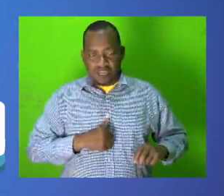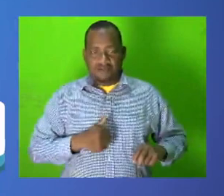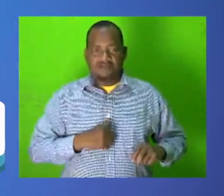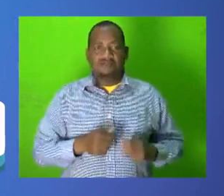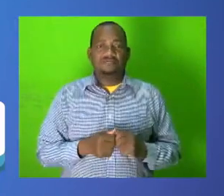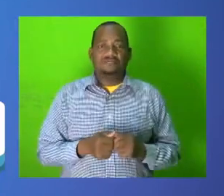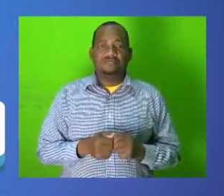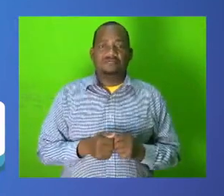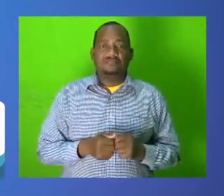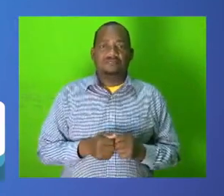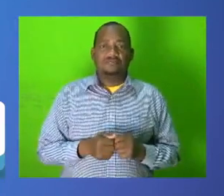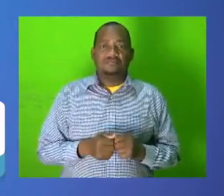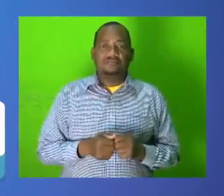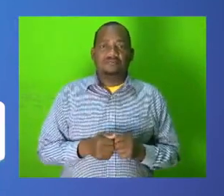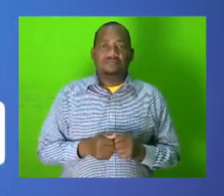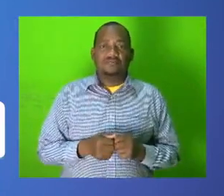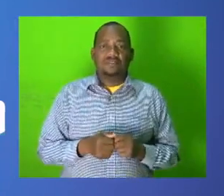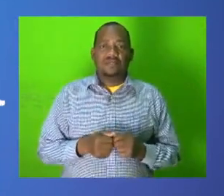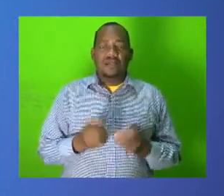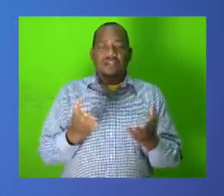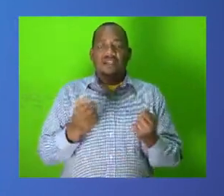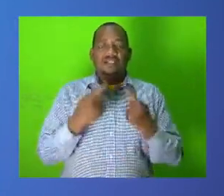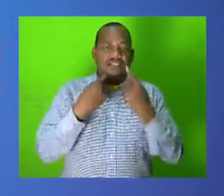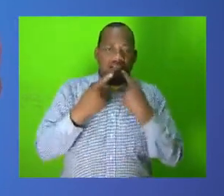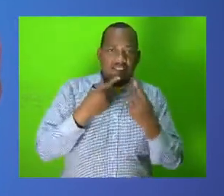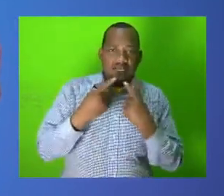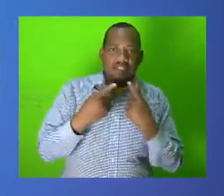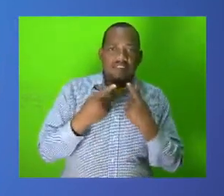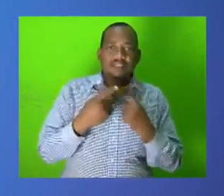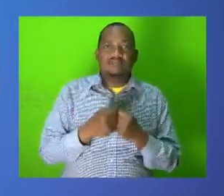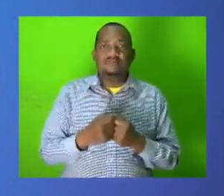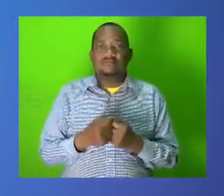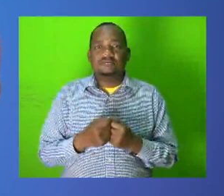conducting a research. Now let's discuss together